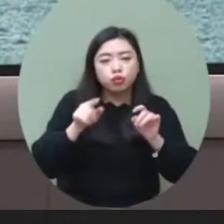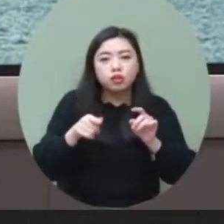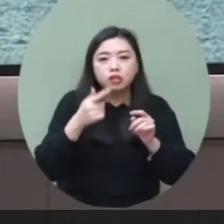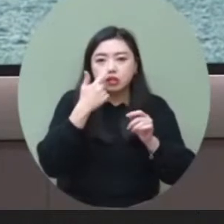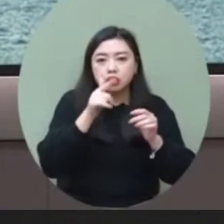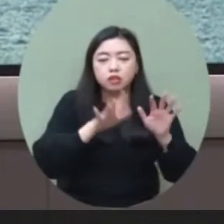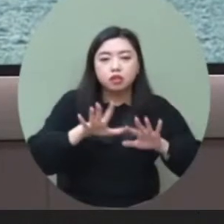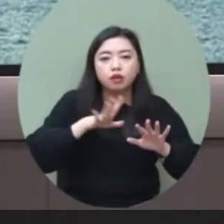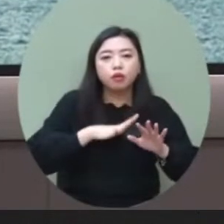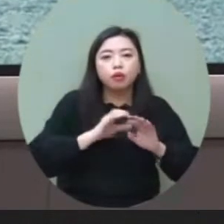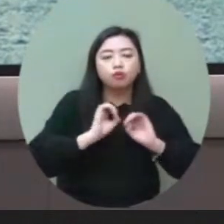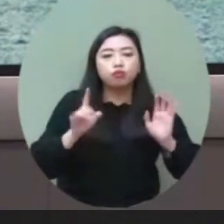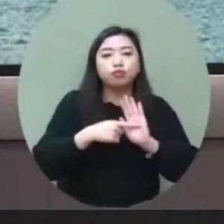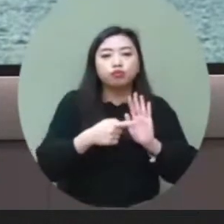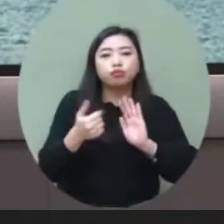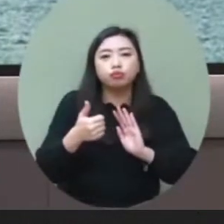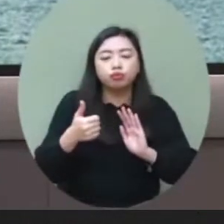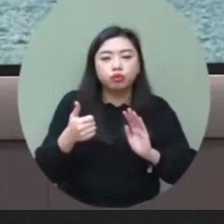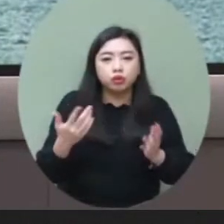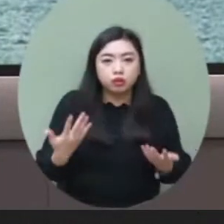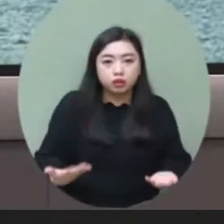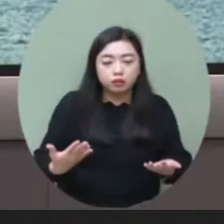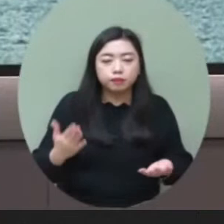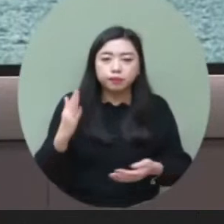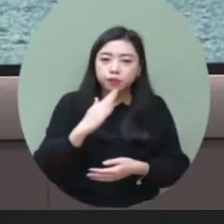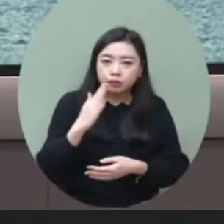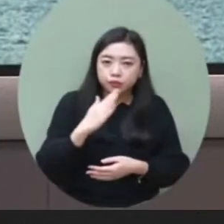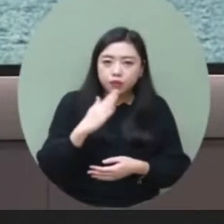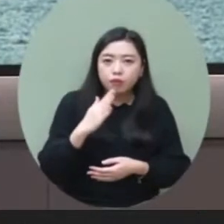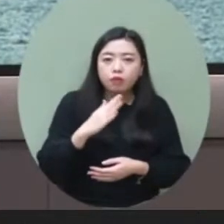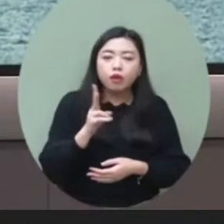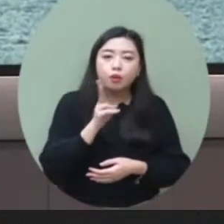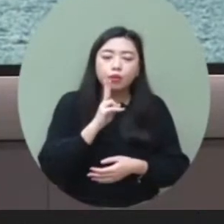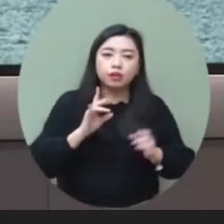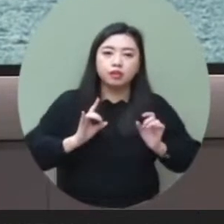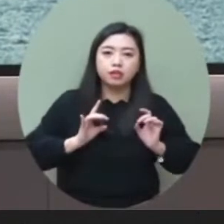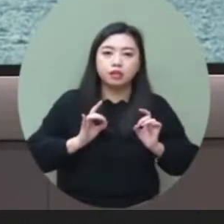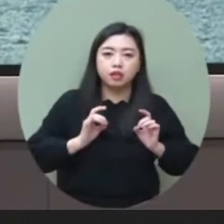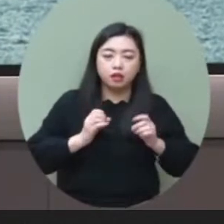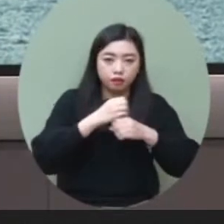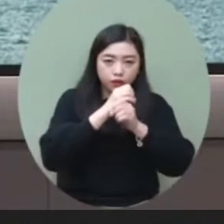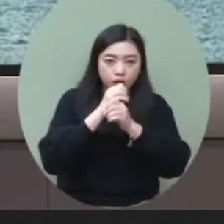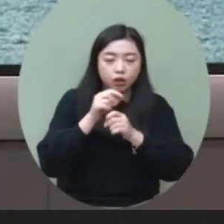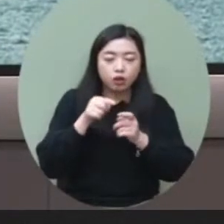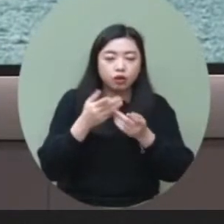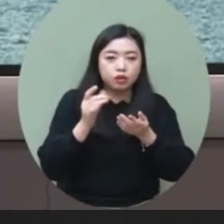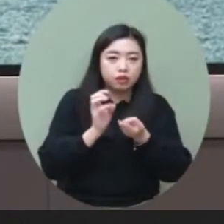In the past, the number of preliminary positive cases could reflect the latest situation.